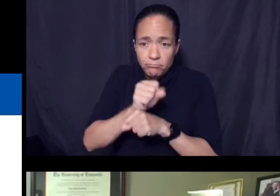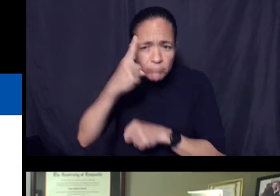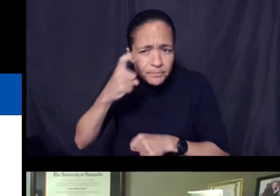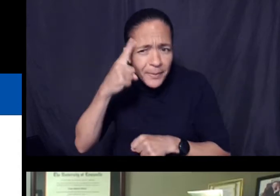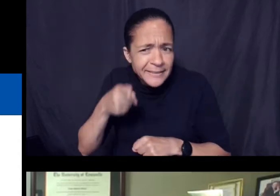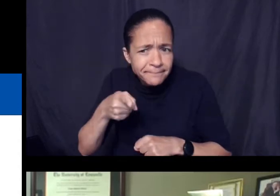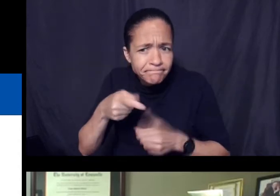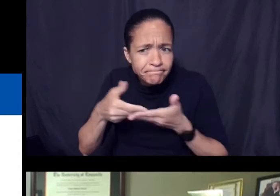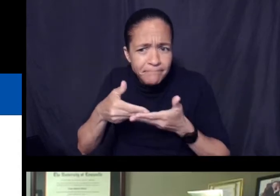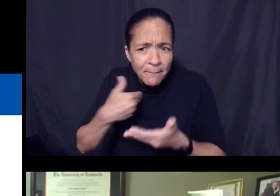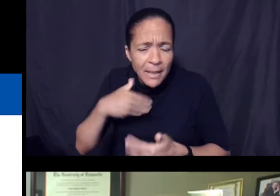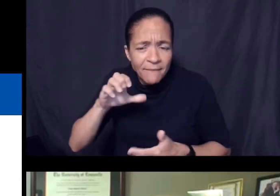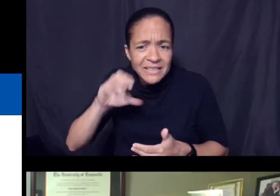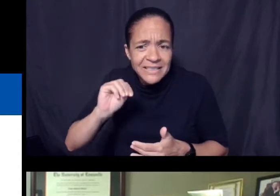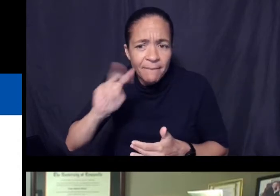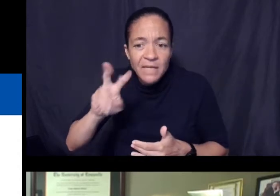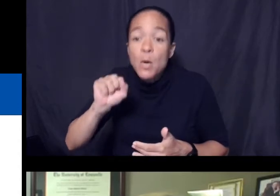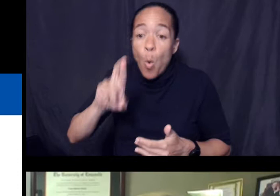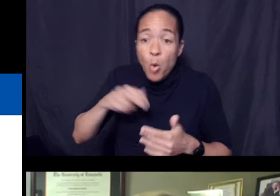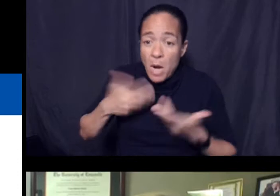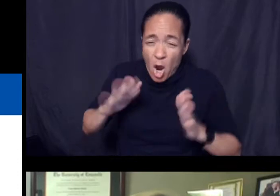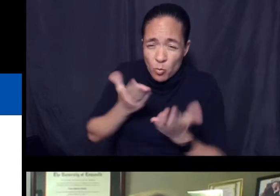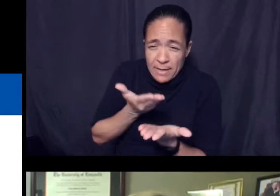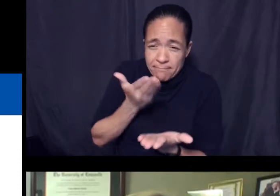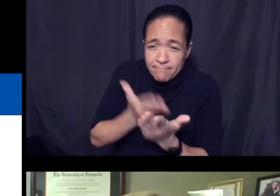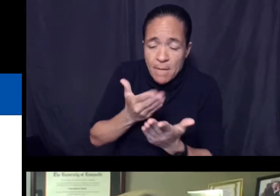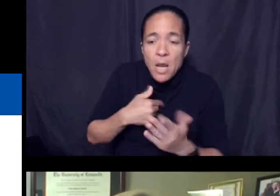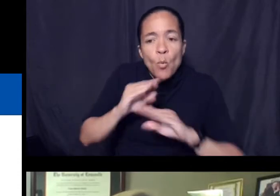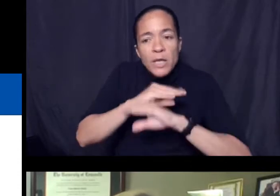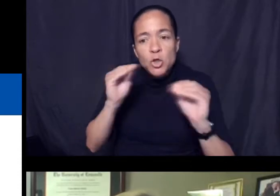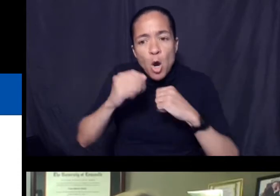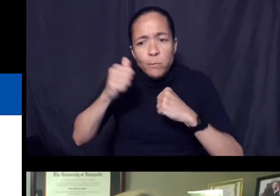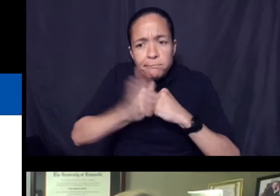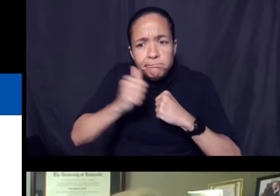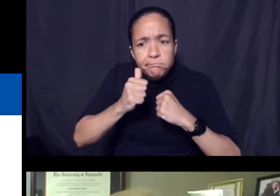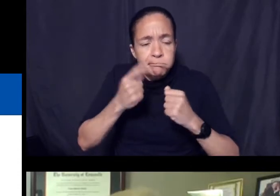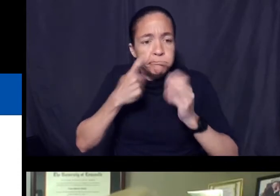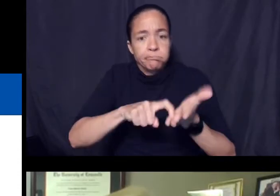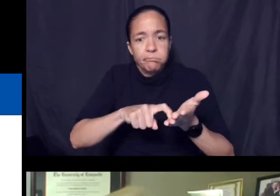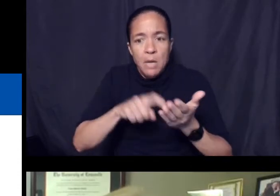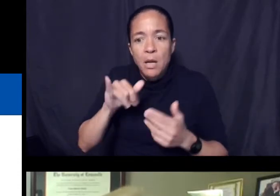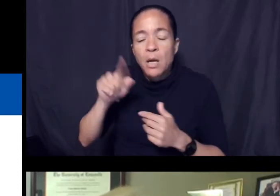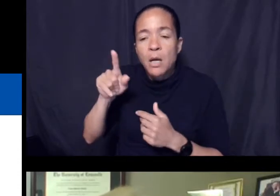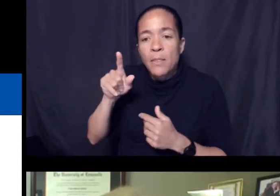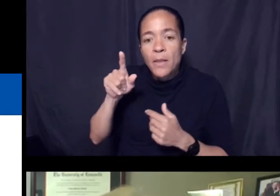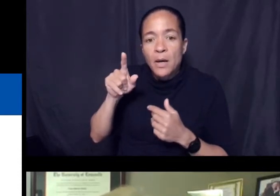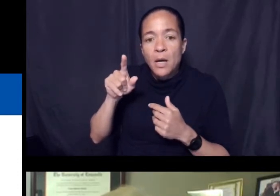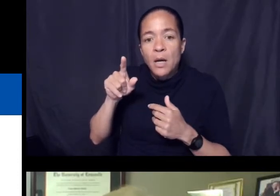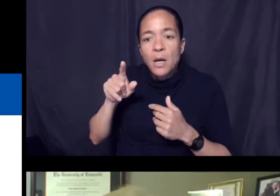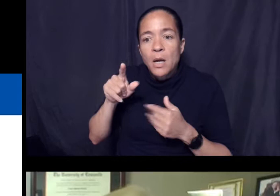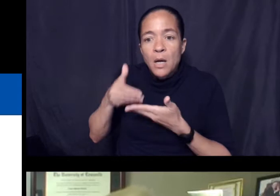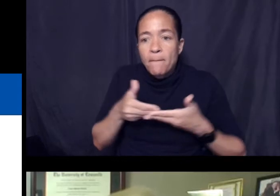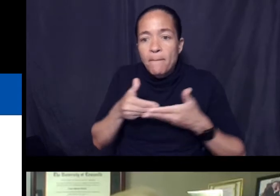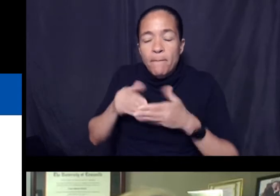CMV or we've confirmed it and we don't see calcifications on the ultrasound, the American Academy of Pediatrics tells us